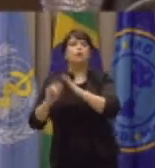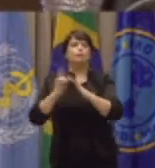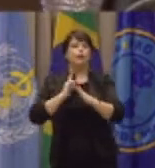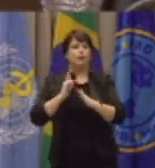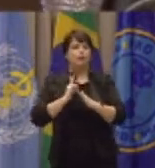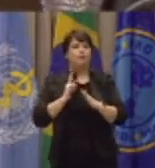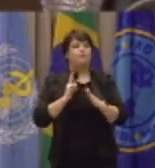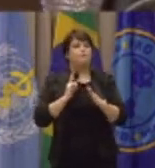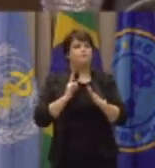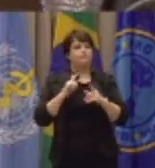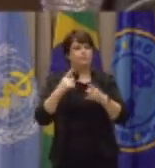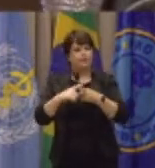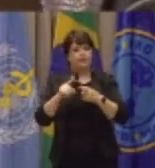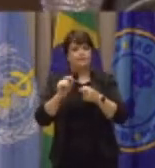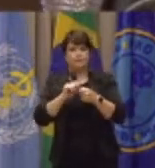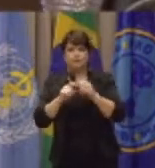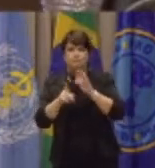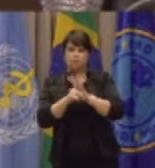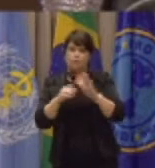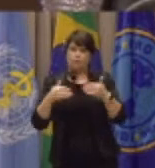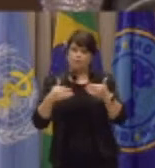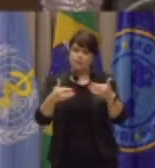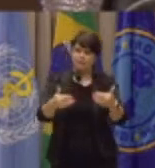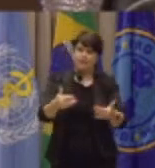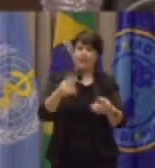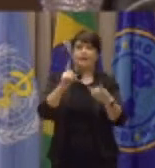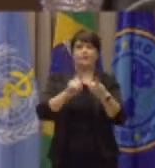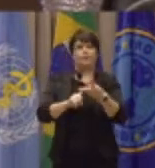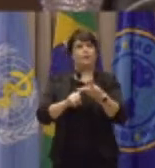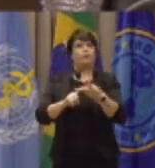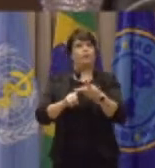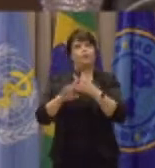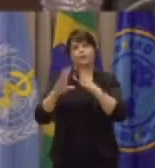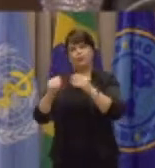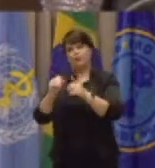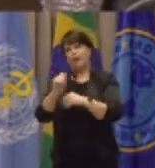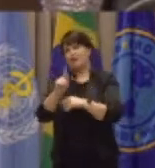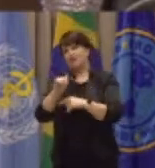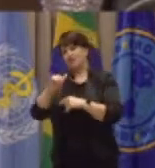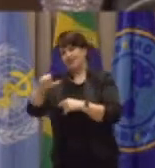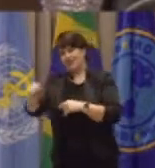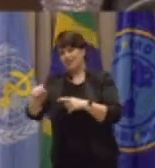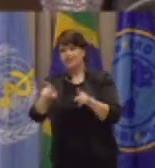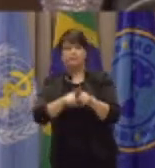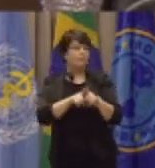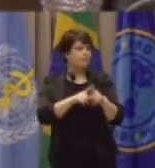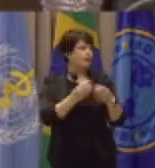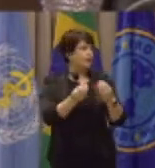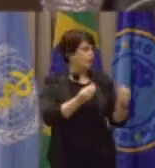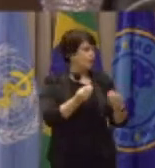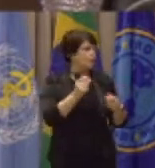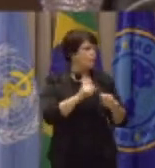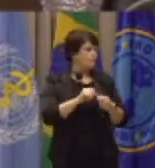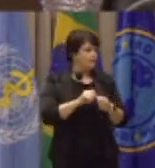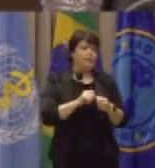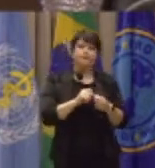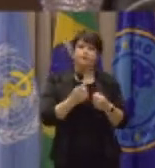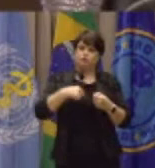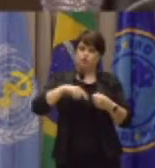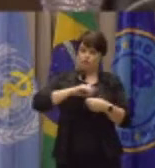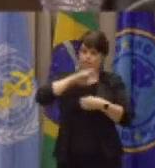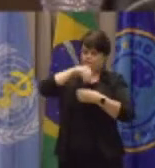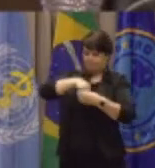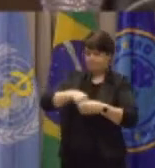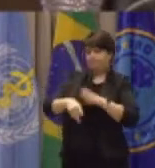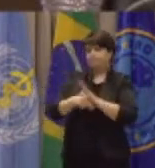Even in Europe, we have an institutionalization of data that came from the ministry